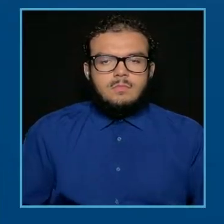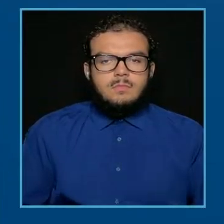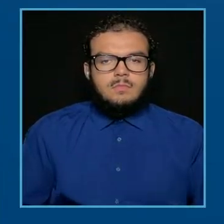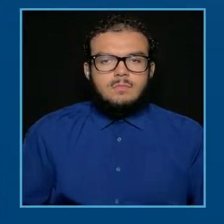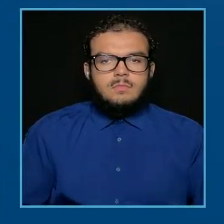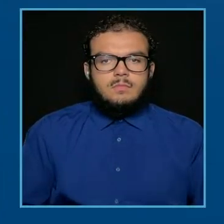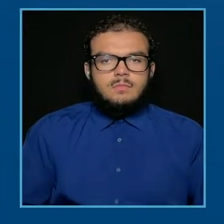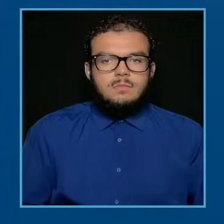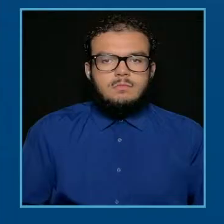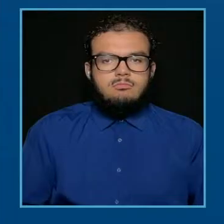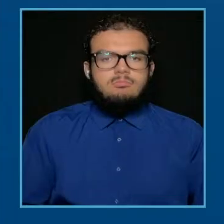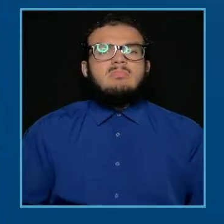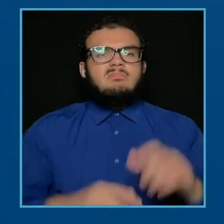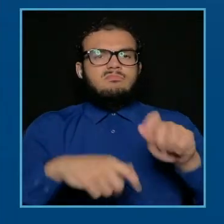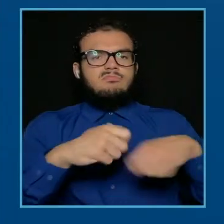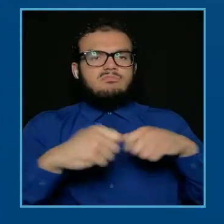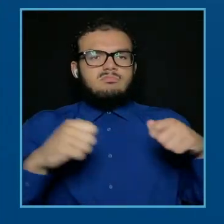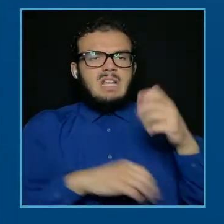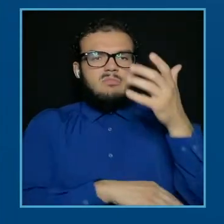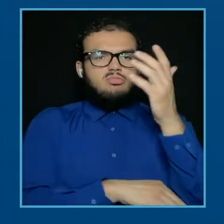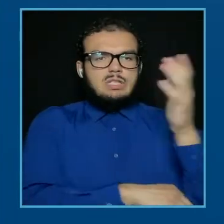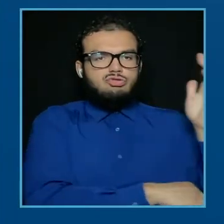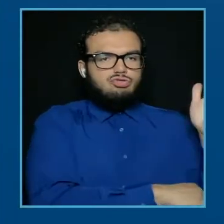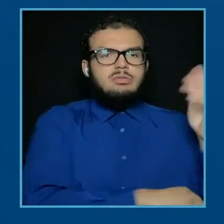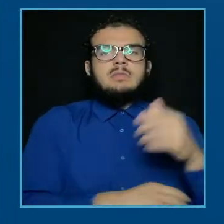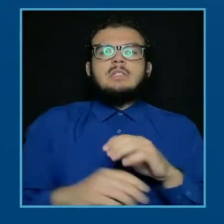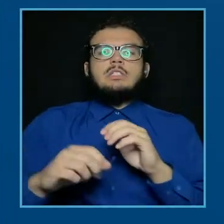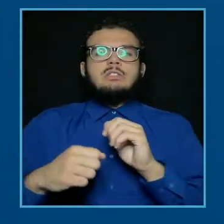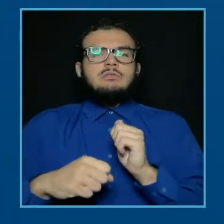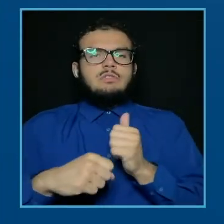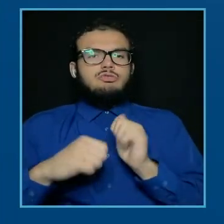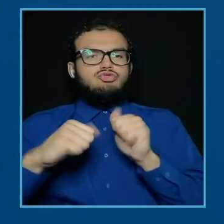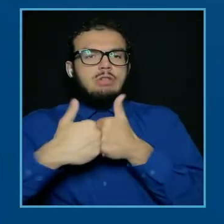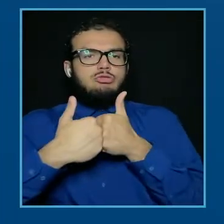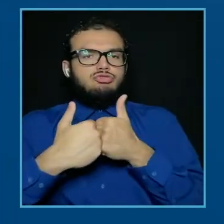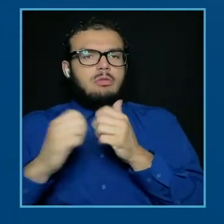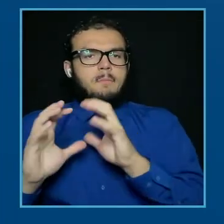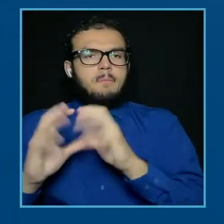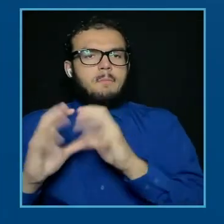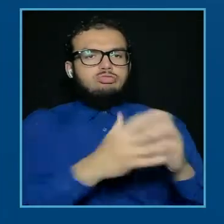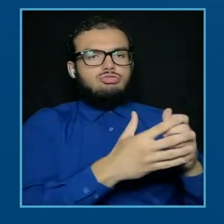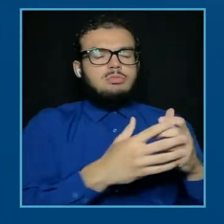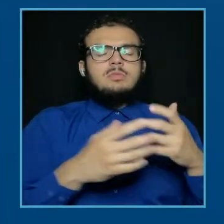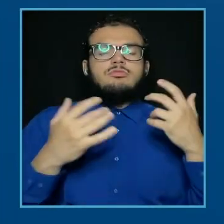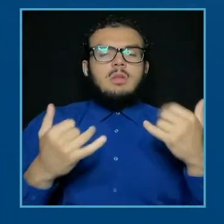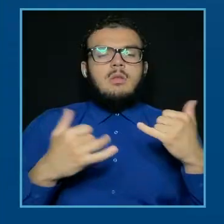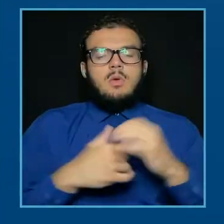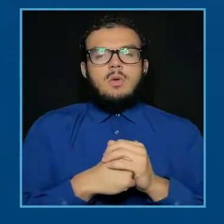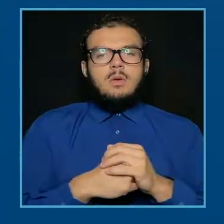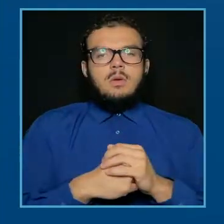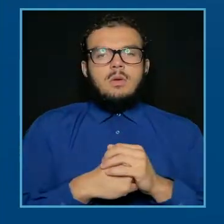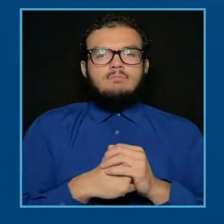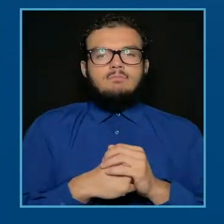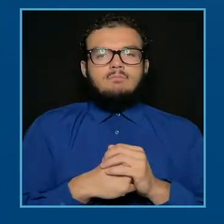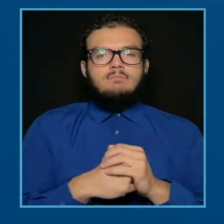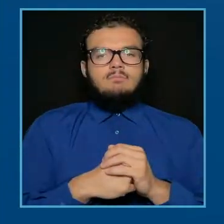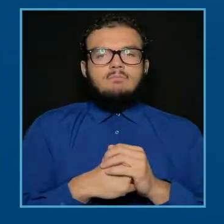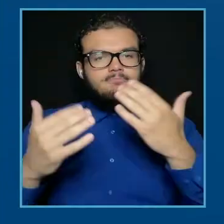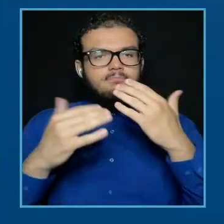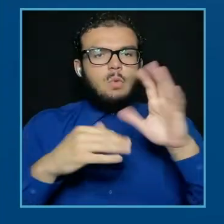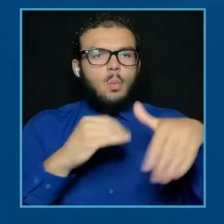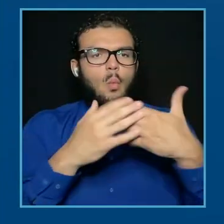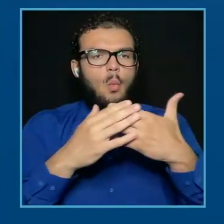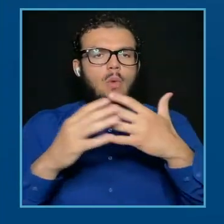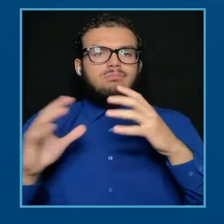That concludes the presentation by the challenged parties. At this time, thank all the parties